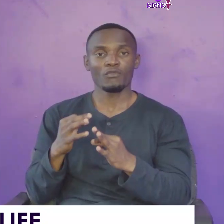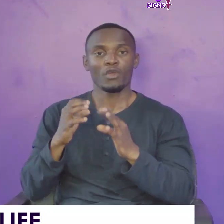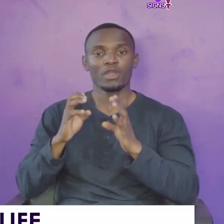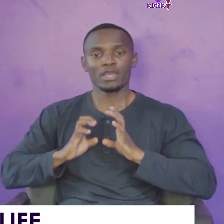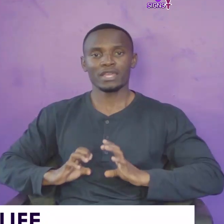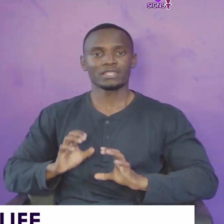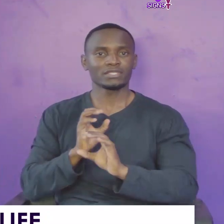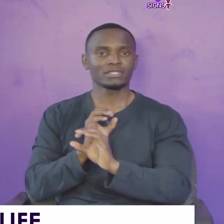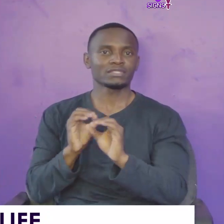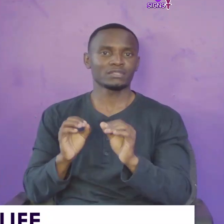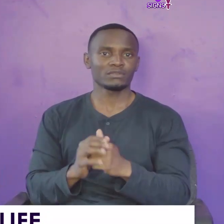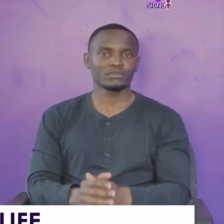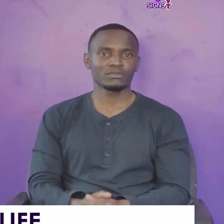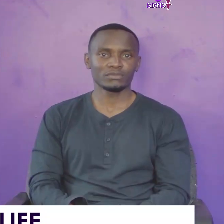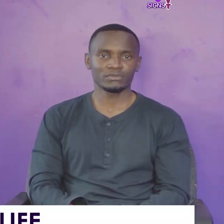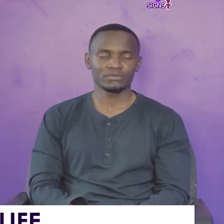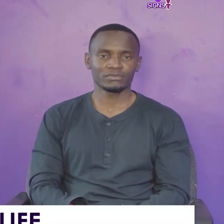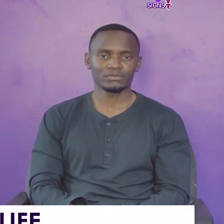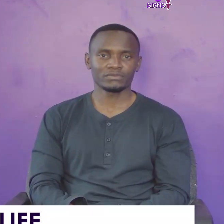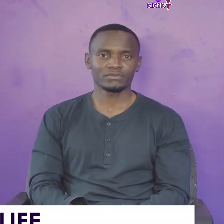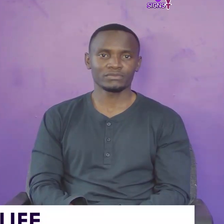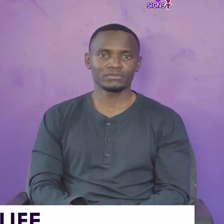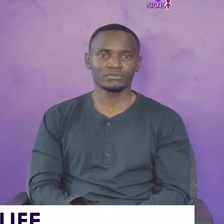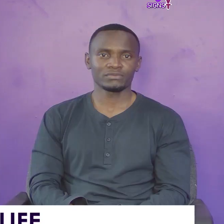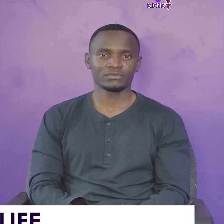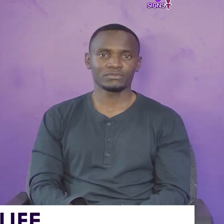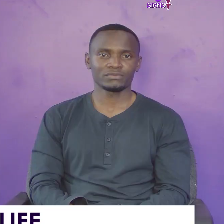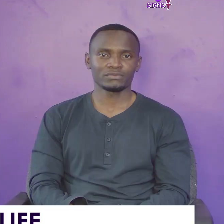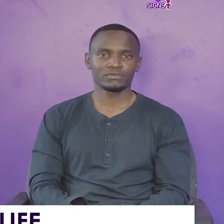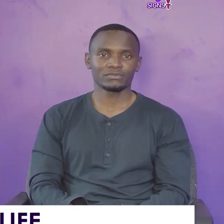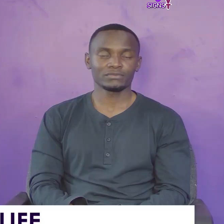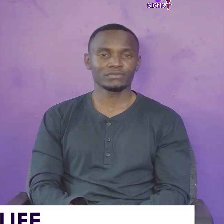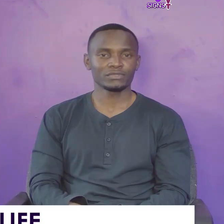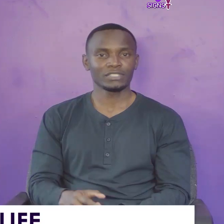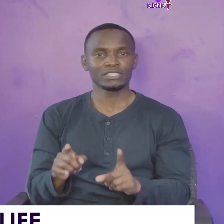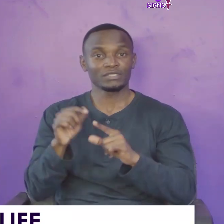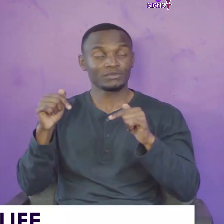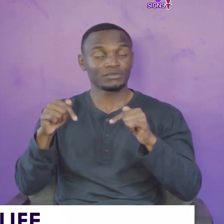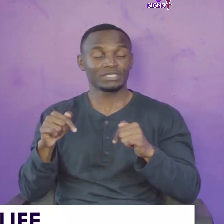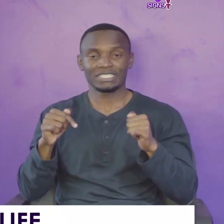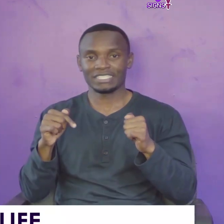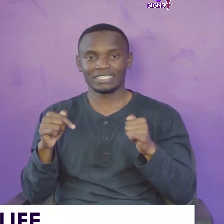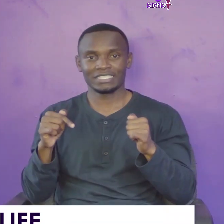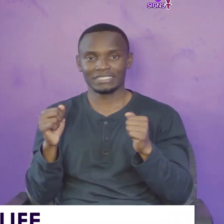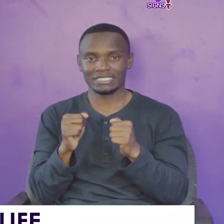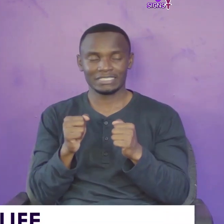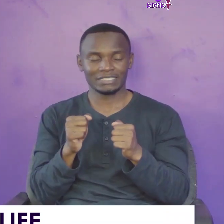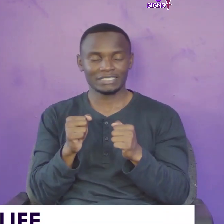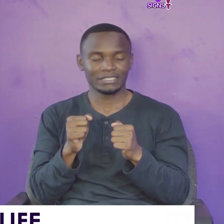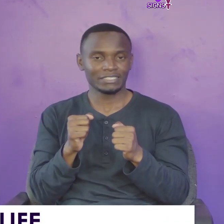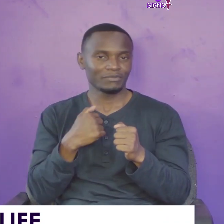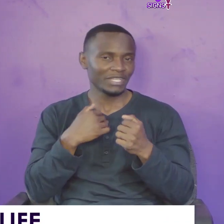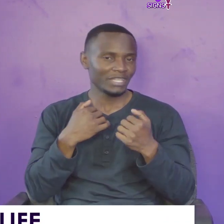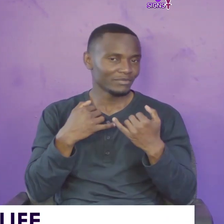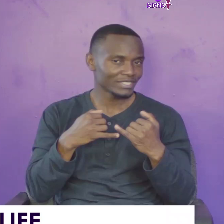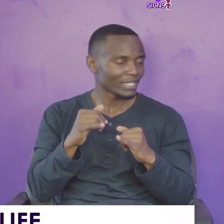Okay, Like, it's a cool evening. I'm struggling to hear you. It's a very cool evening, but I know the viewer is hearing